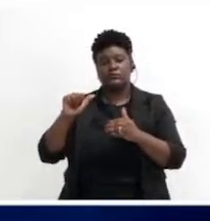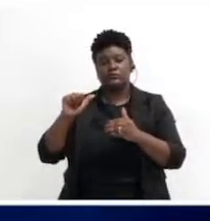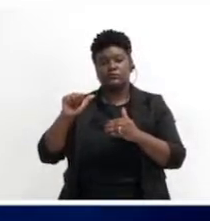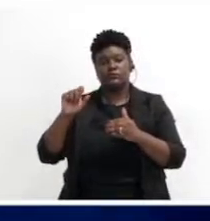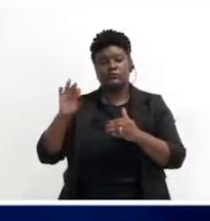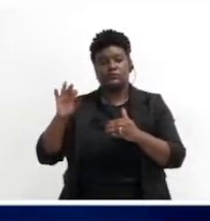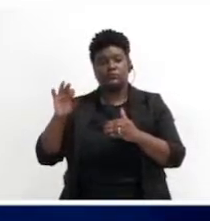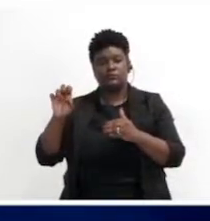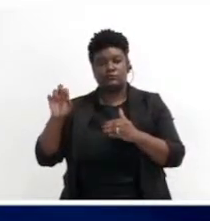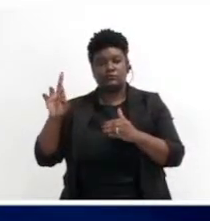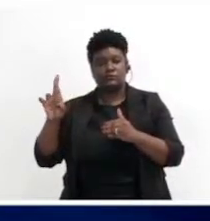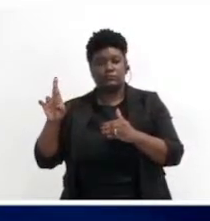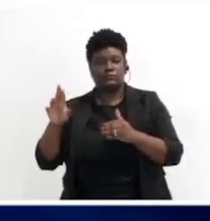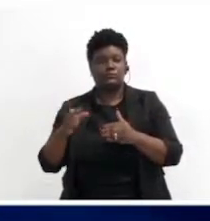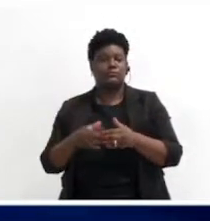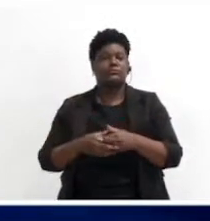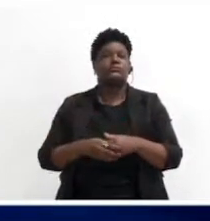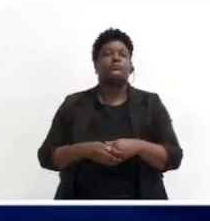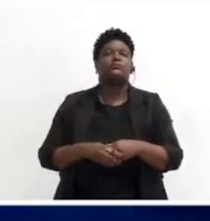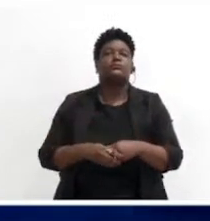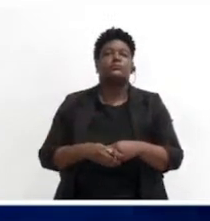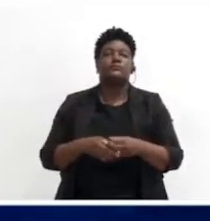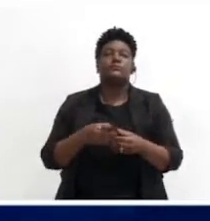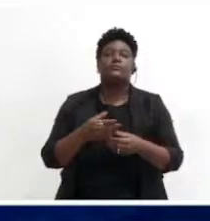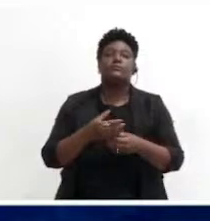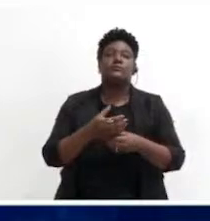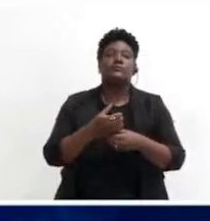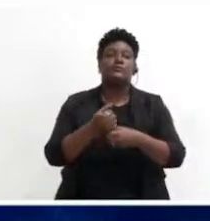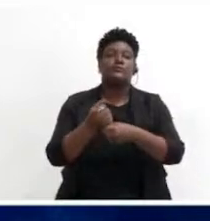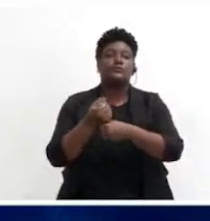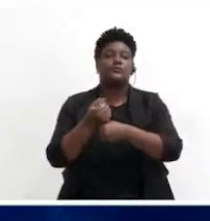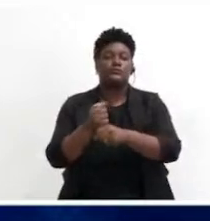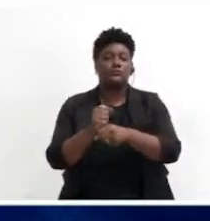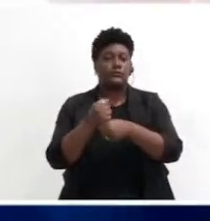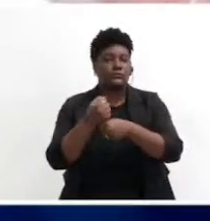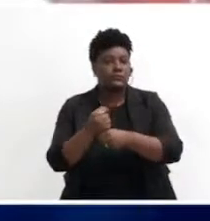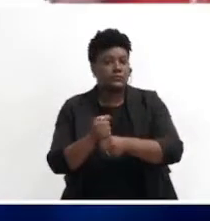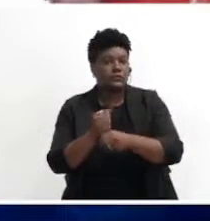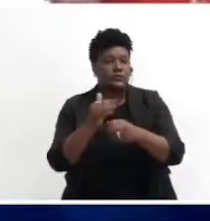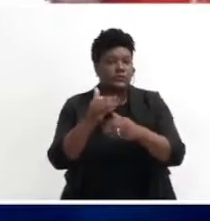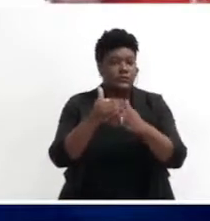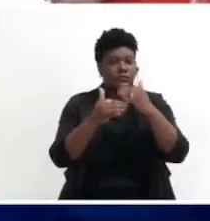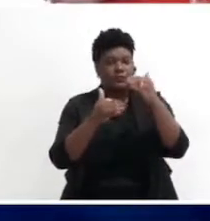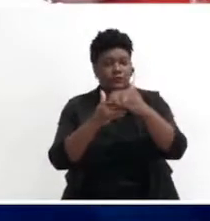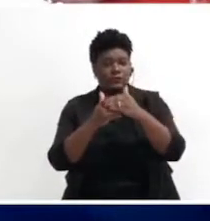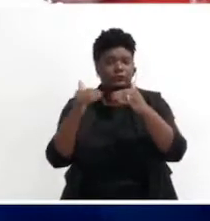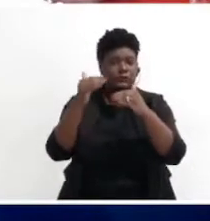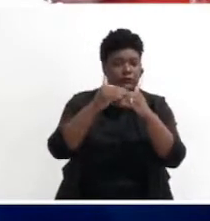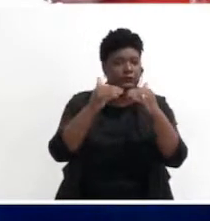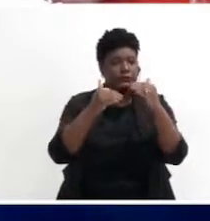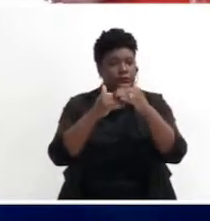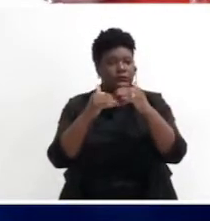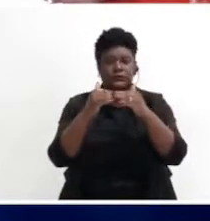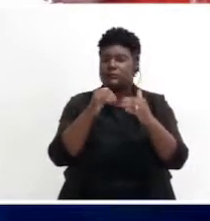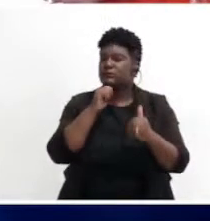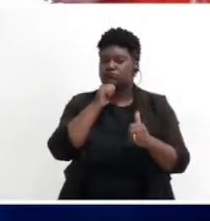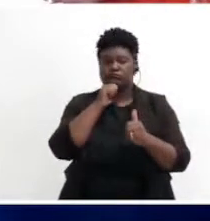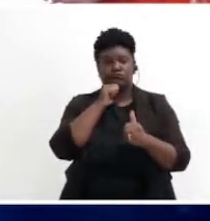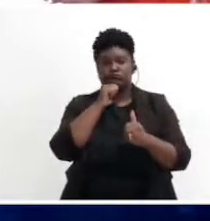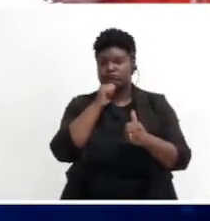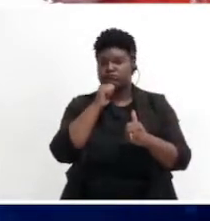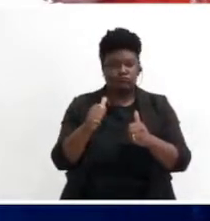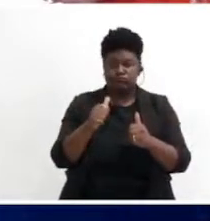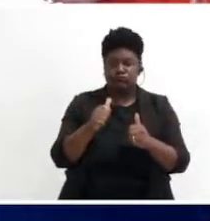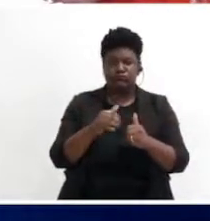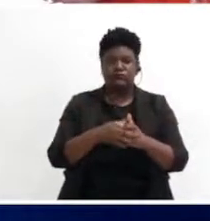not dicing a wafer before we're packaging, we're dicing the wafer after package. So we call it a wafer level package because all the packaging